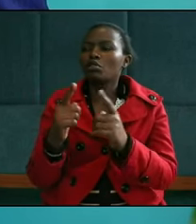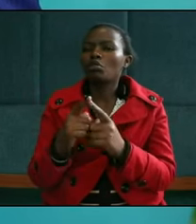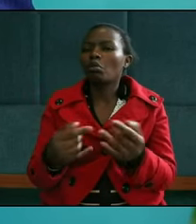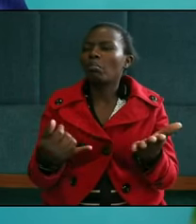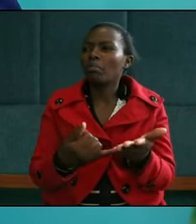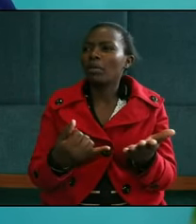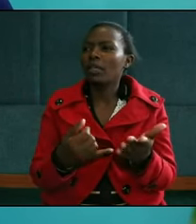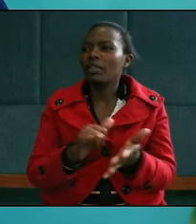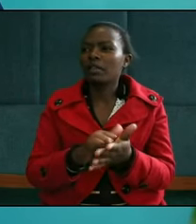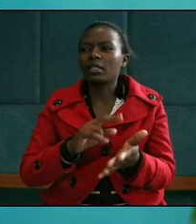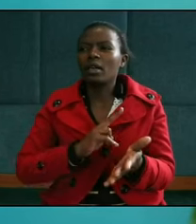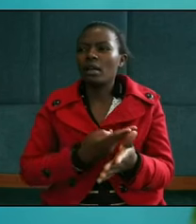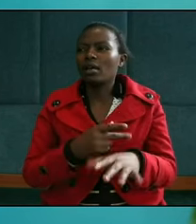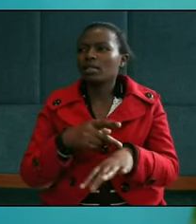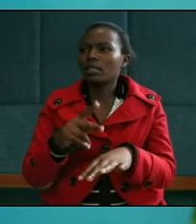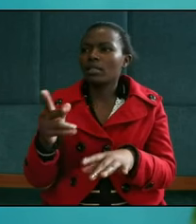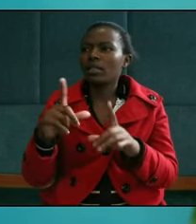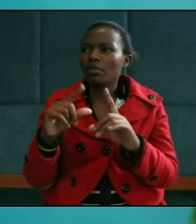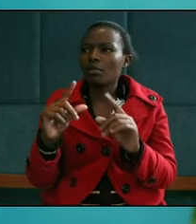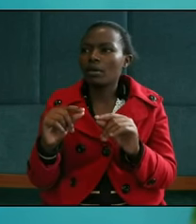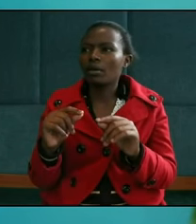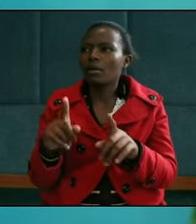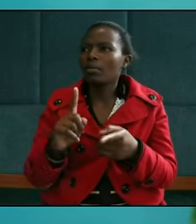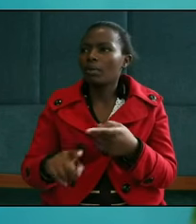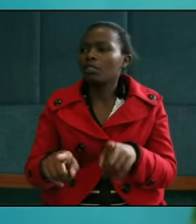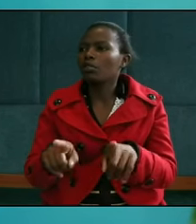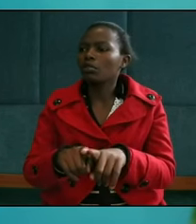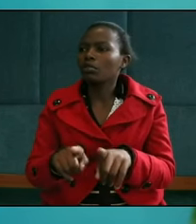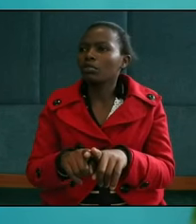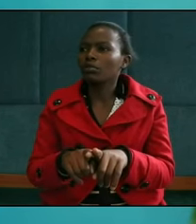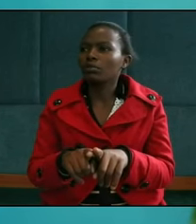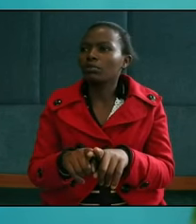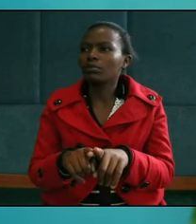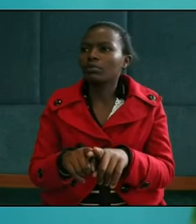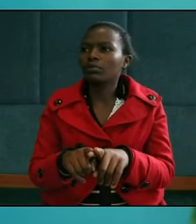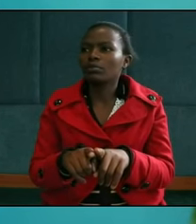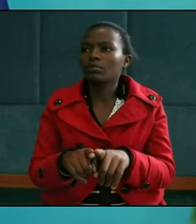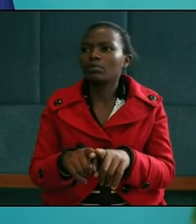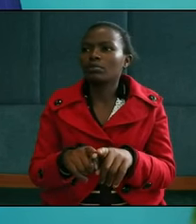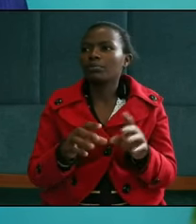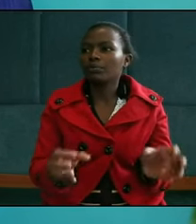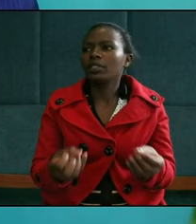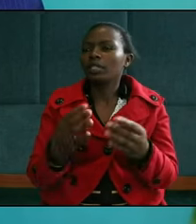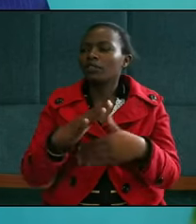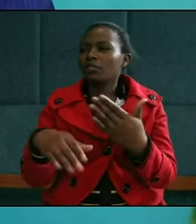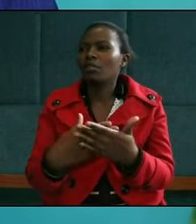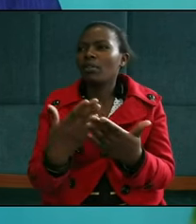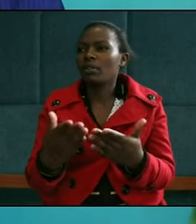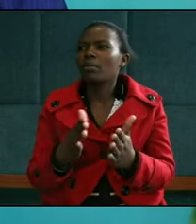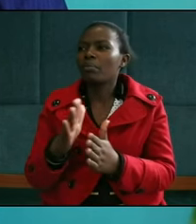ministering to the world, it is also accomplishing God's commission in bringing hope to broken people and